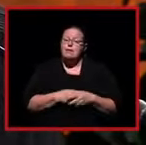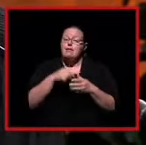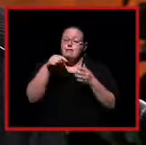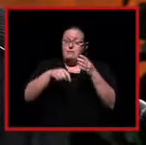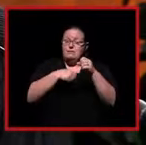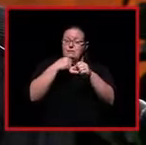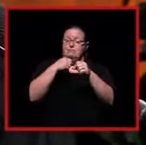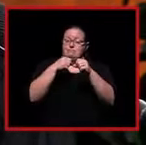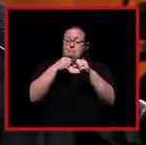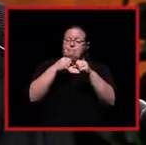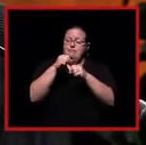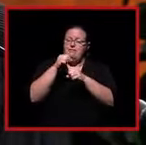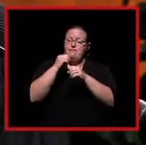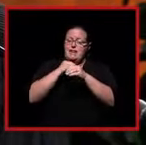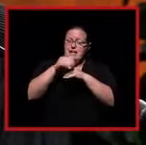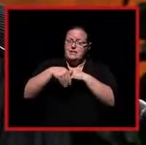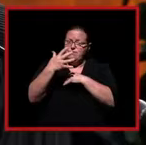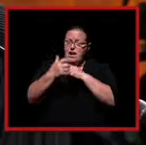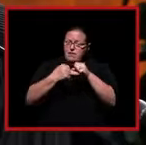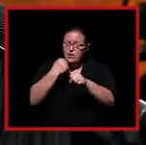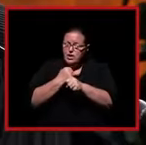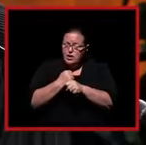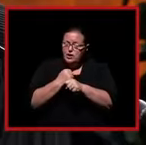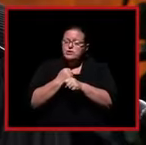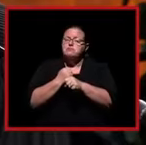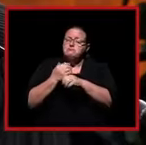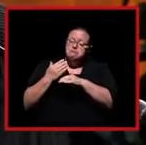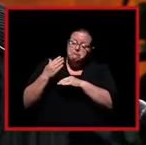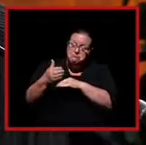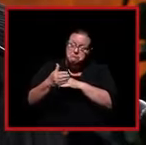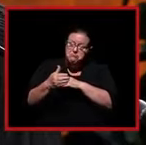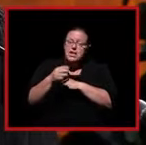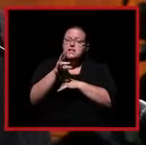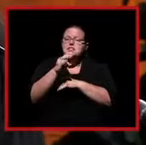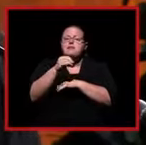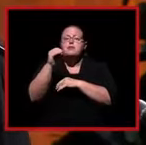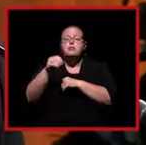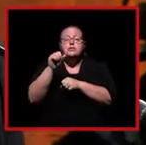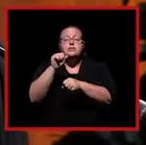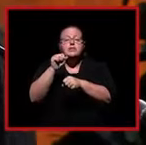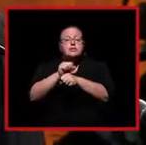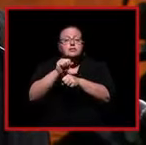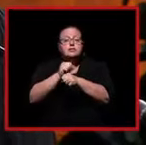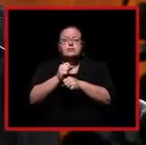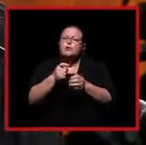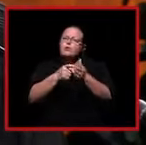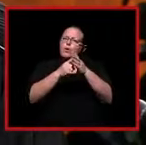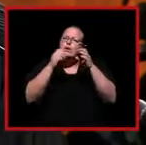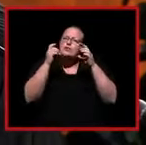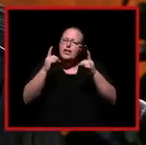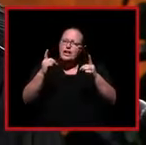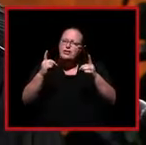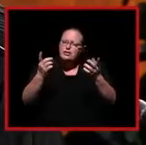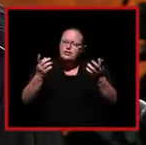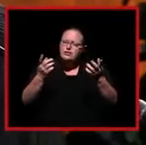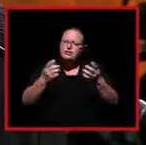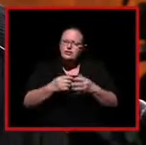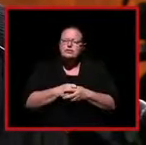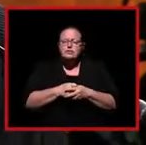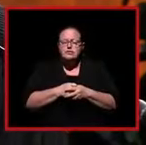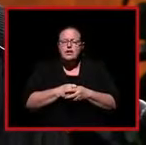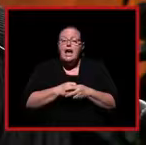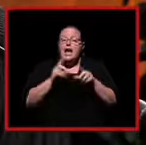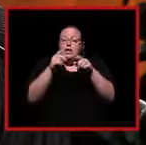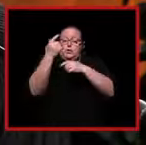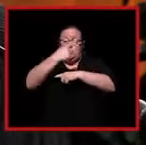over 70% of the jobs are going to require a college education, and the challenges of active citizenship in today's global